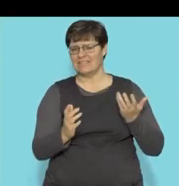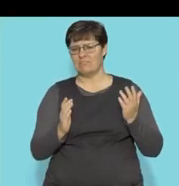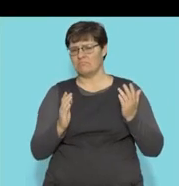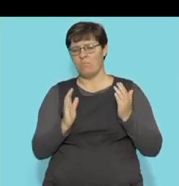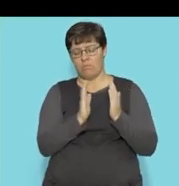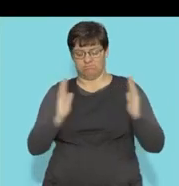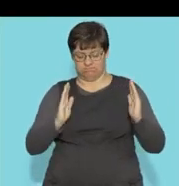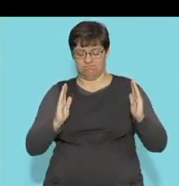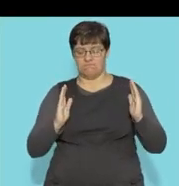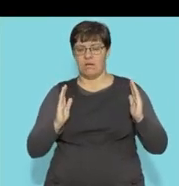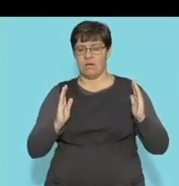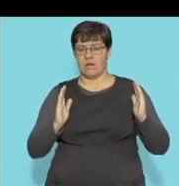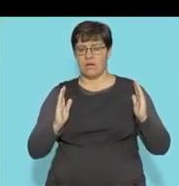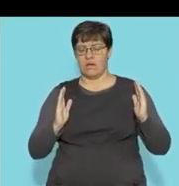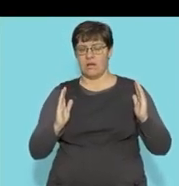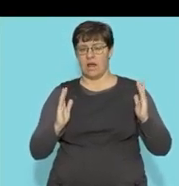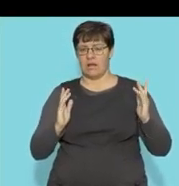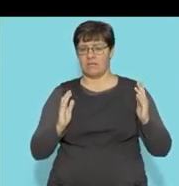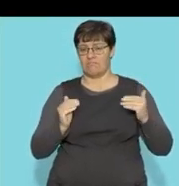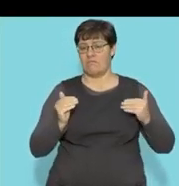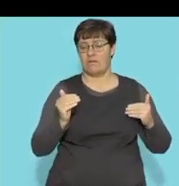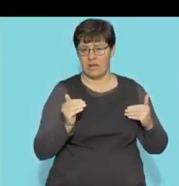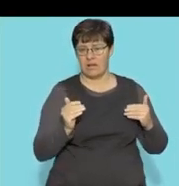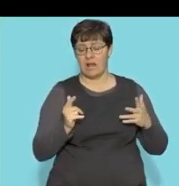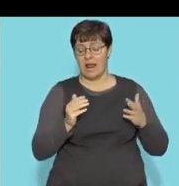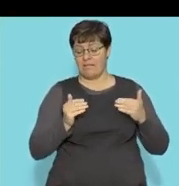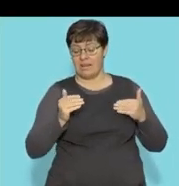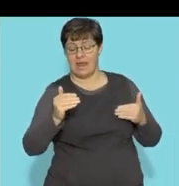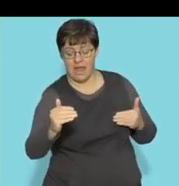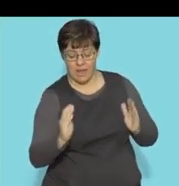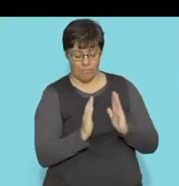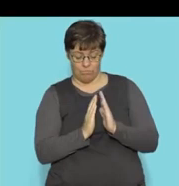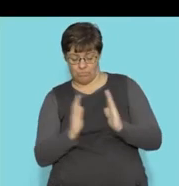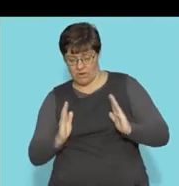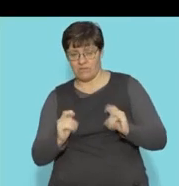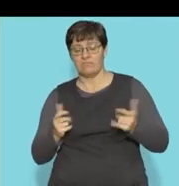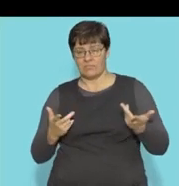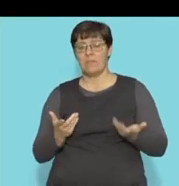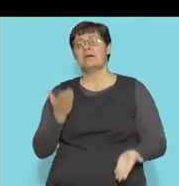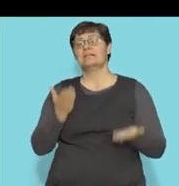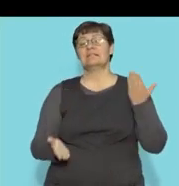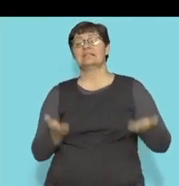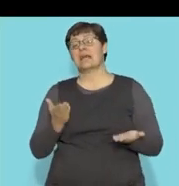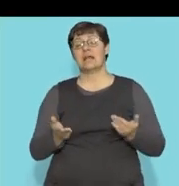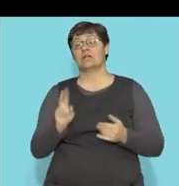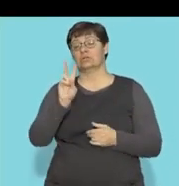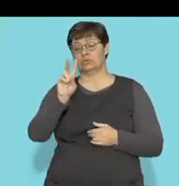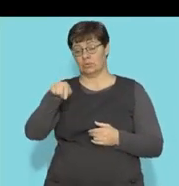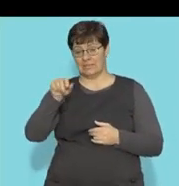used presently in the diagram. They decide to increase the length and breadth of the container by a scale factor